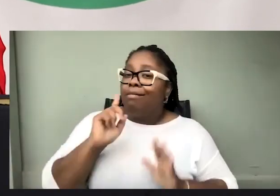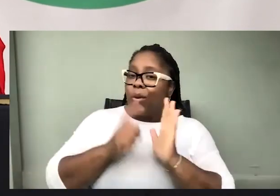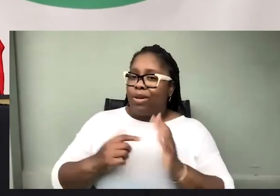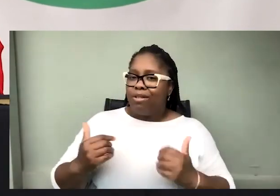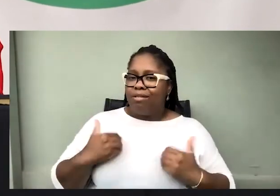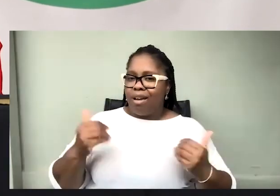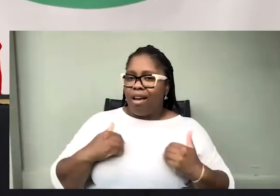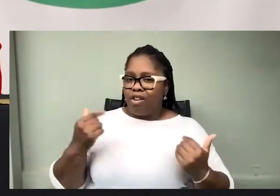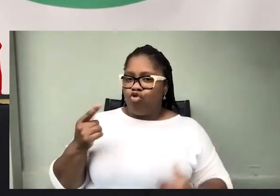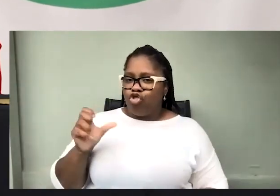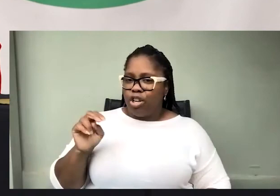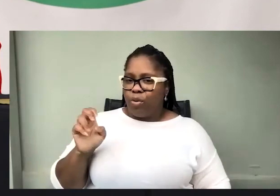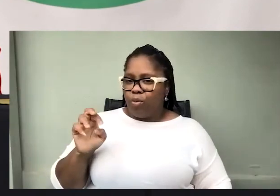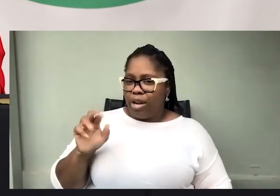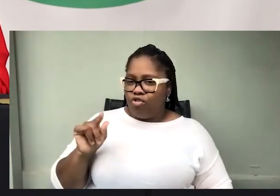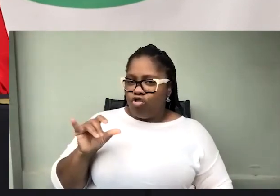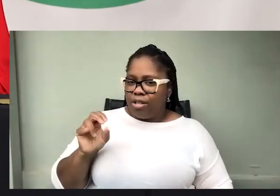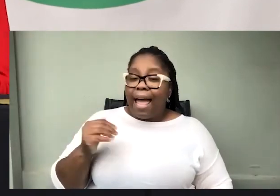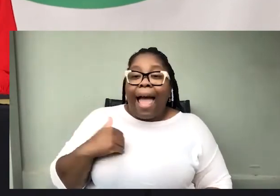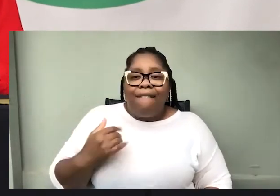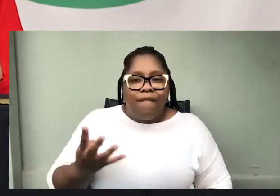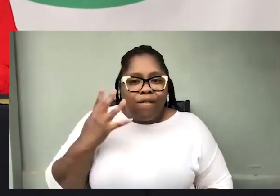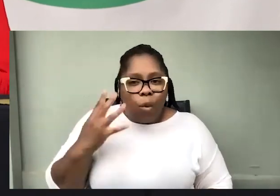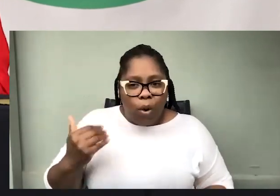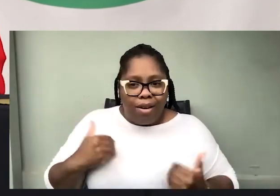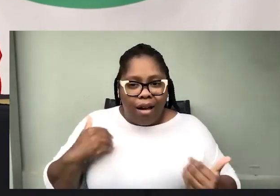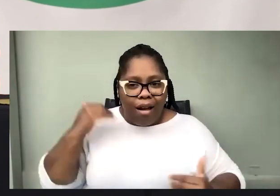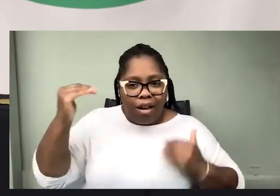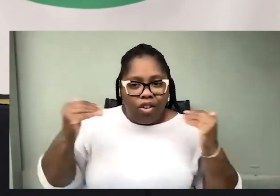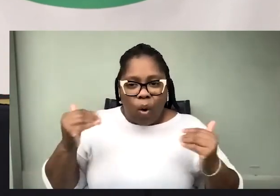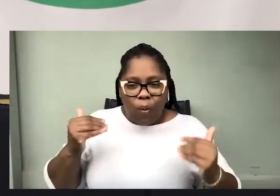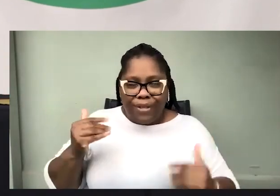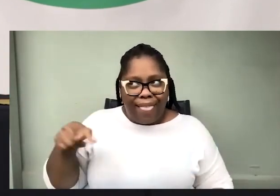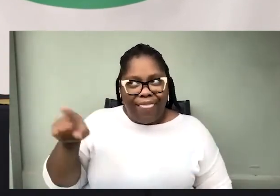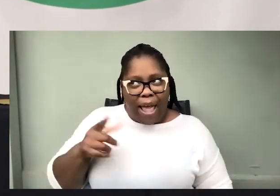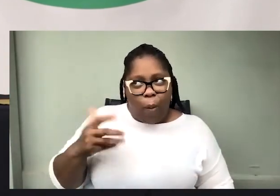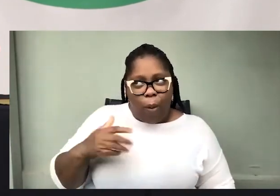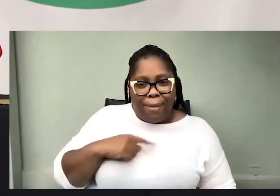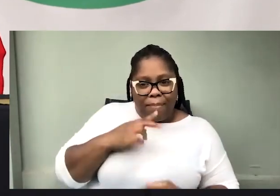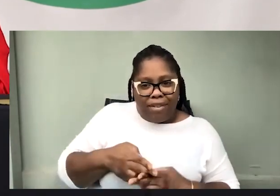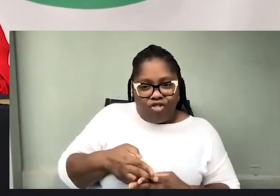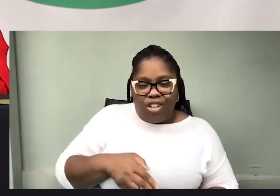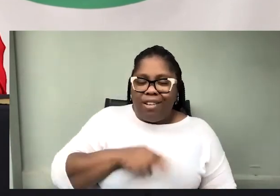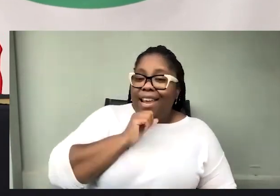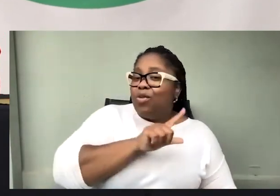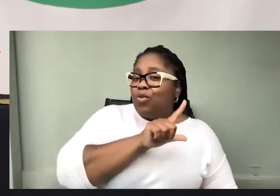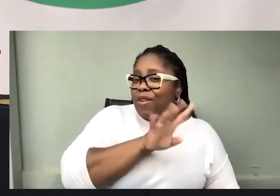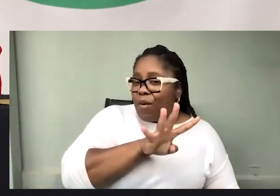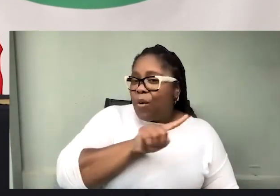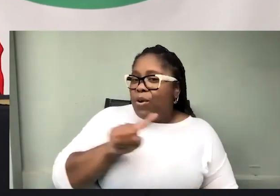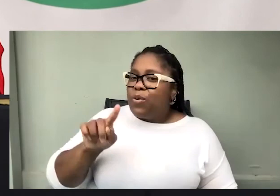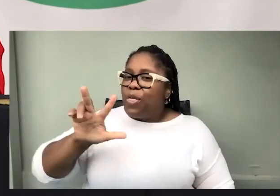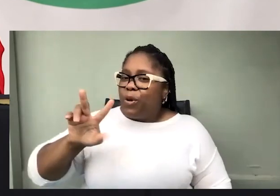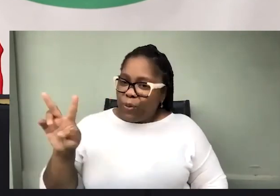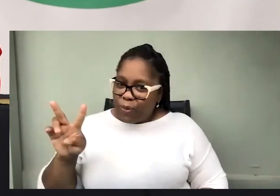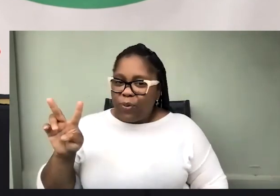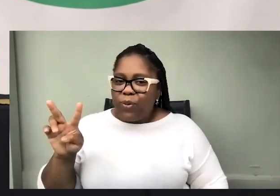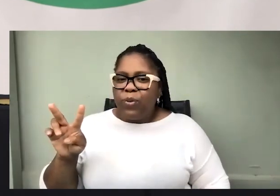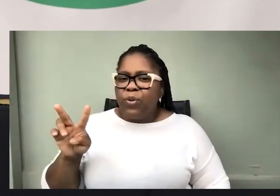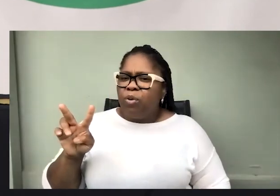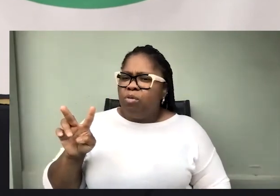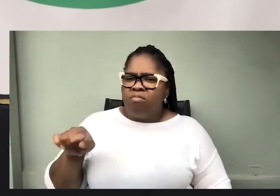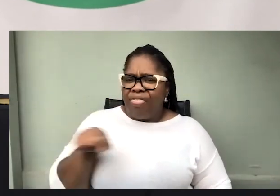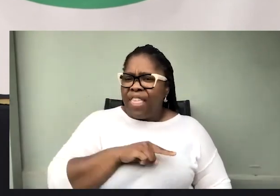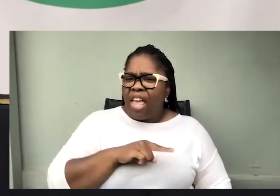generations, and I have 4 young adults, so they would hate me even mentioning them, but from the age of 24 to 32, and they're